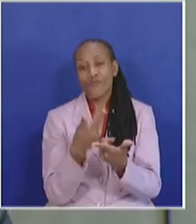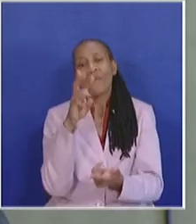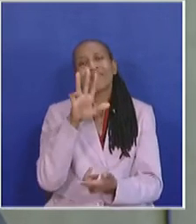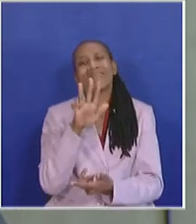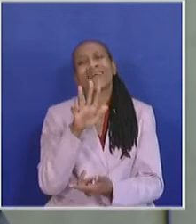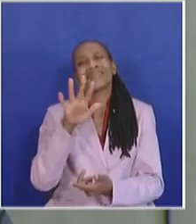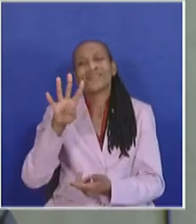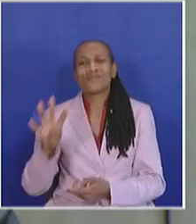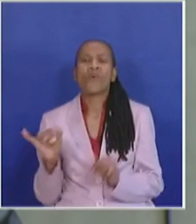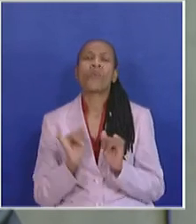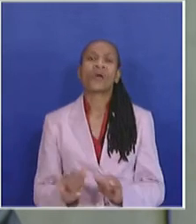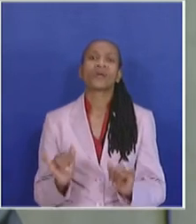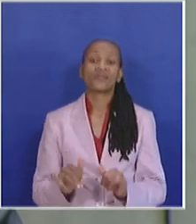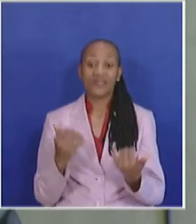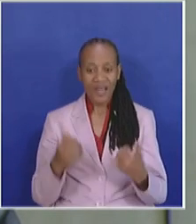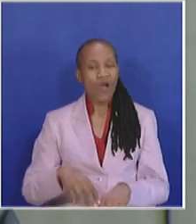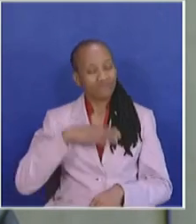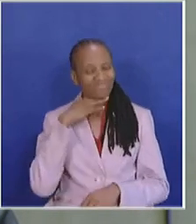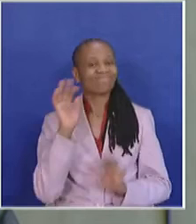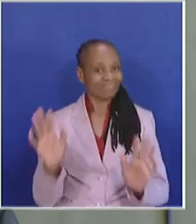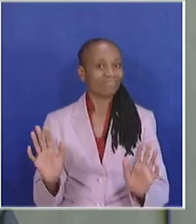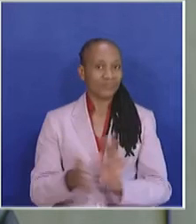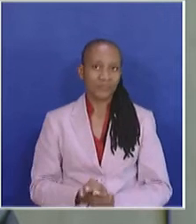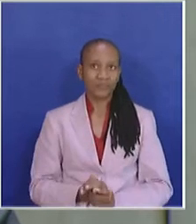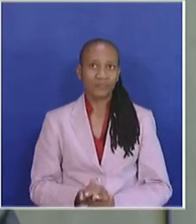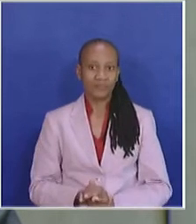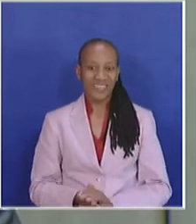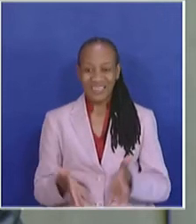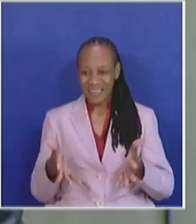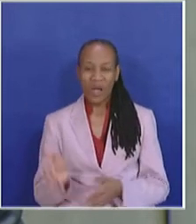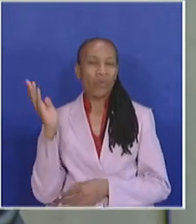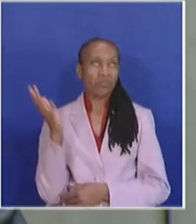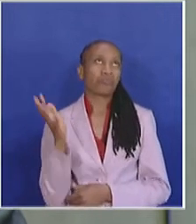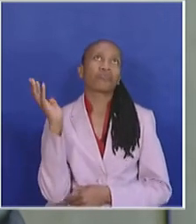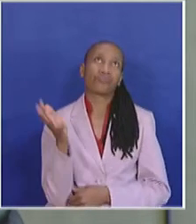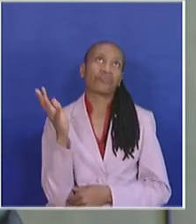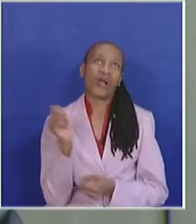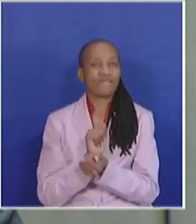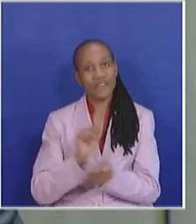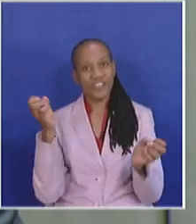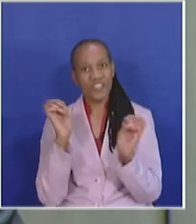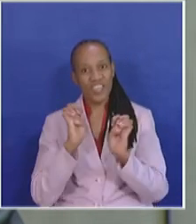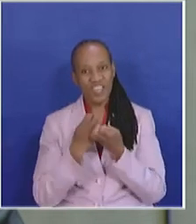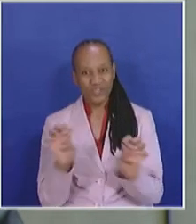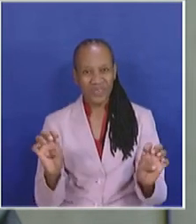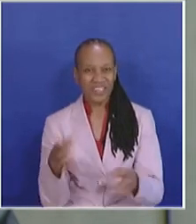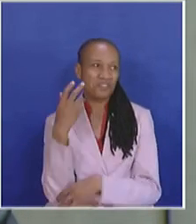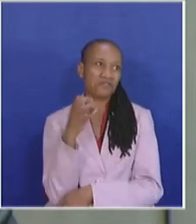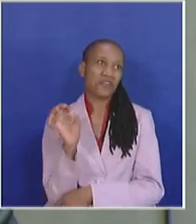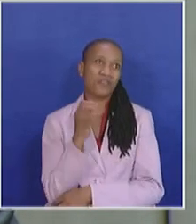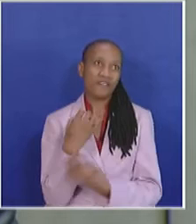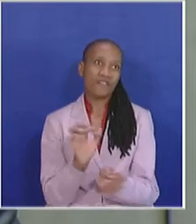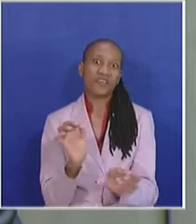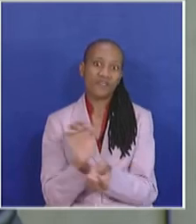1994. We can no longer talk about free education randomly and making speeches and